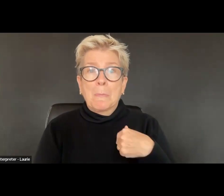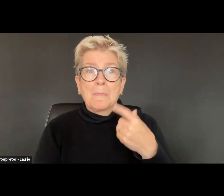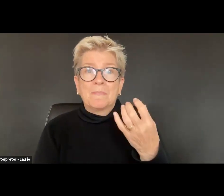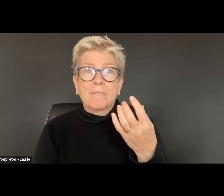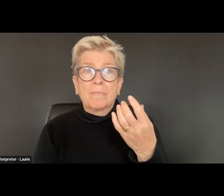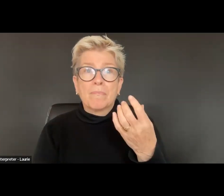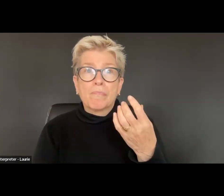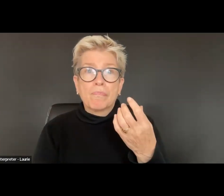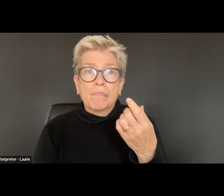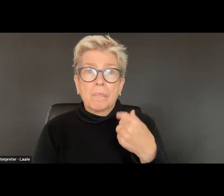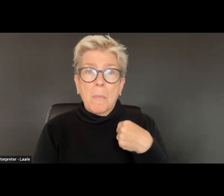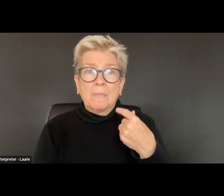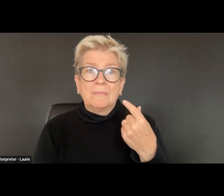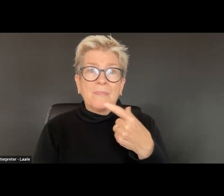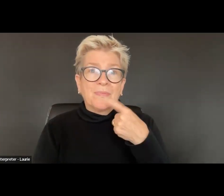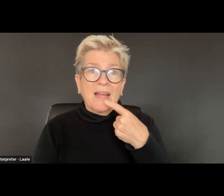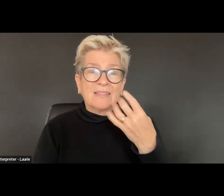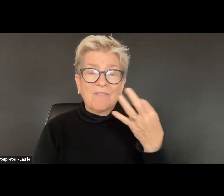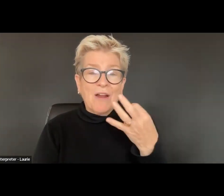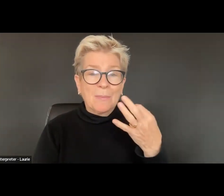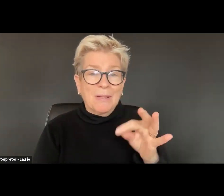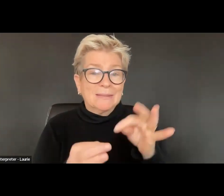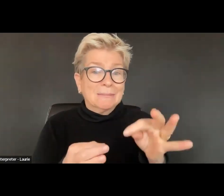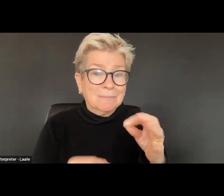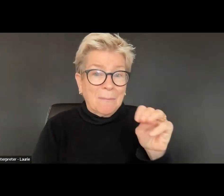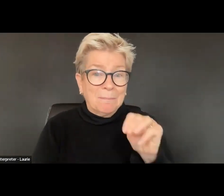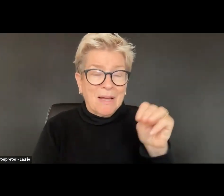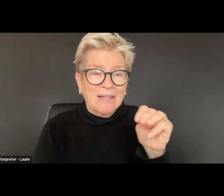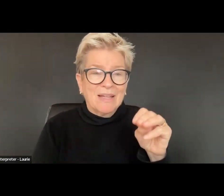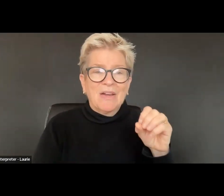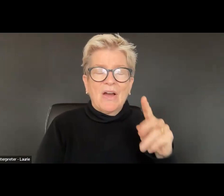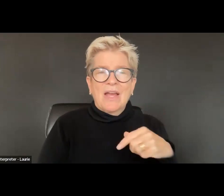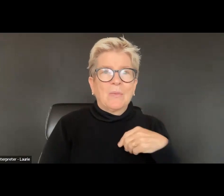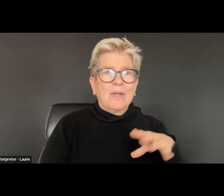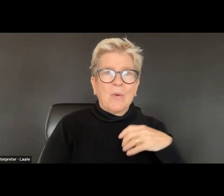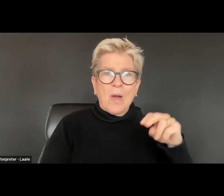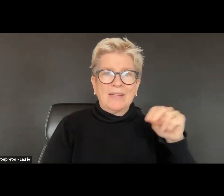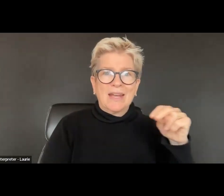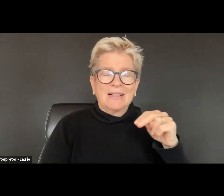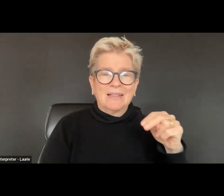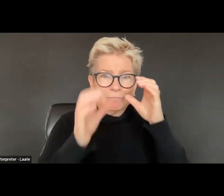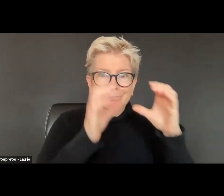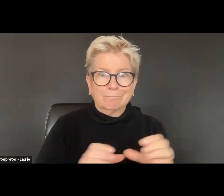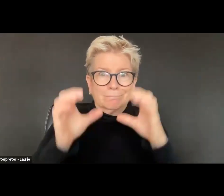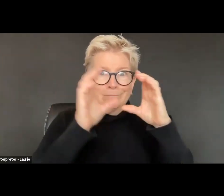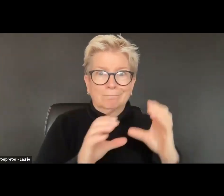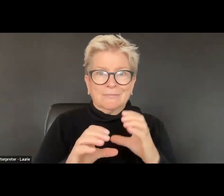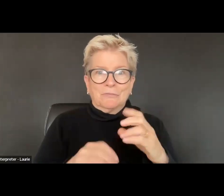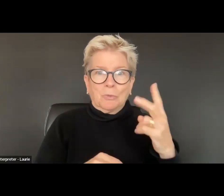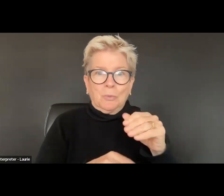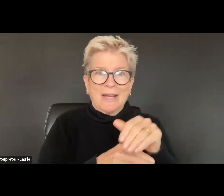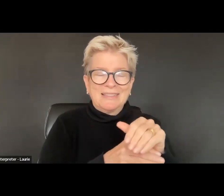yeah, I got a correction. We don't want Nicola staying up all night the next 3 nights. So yeah, let's thank you for that